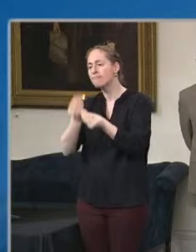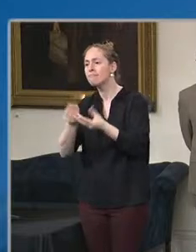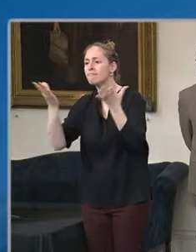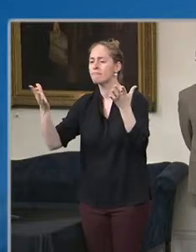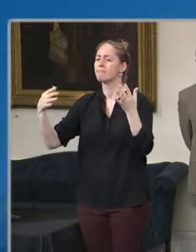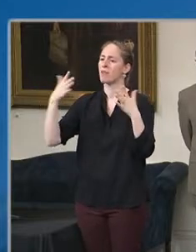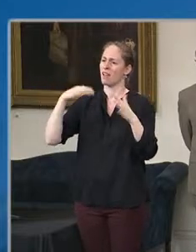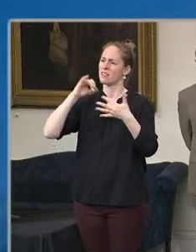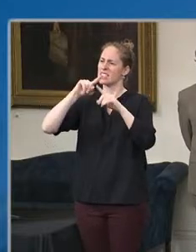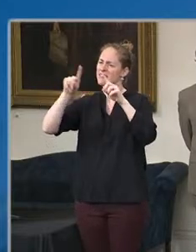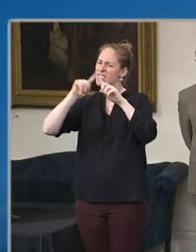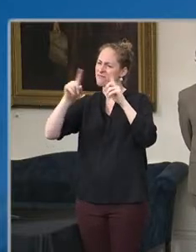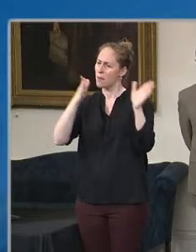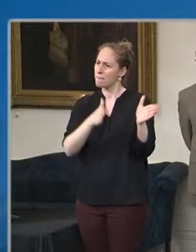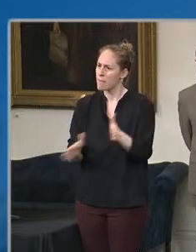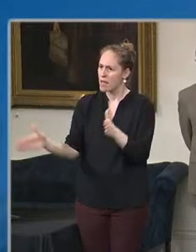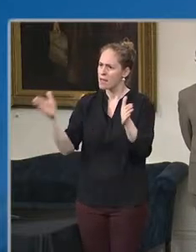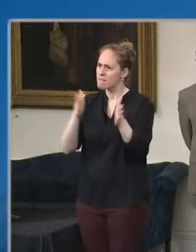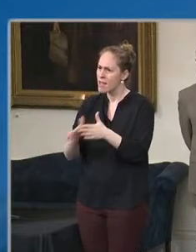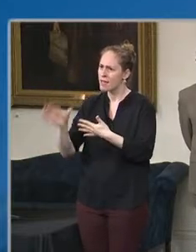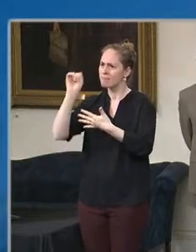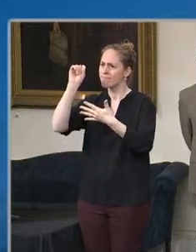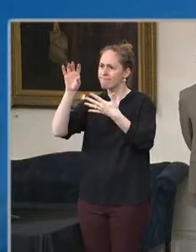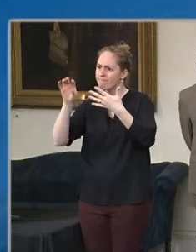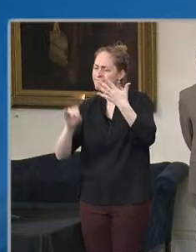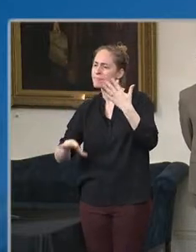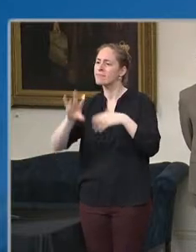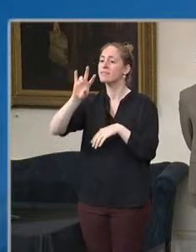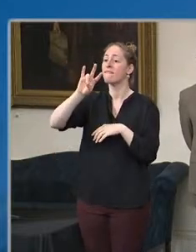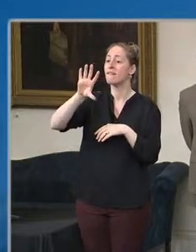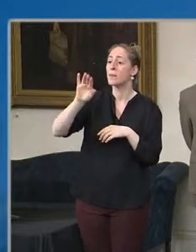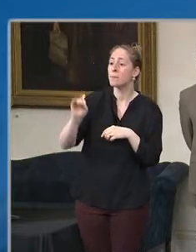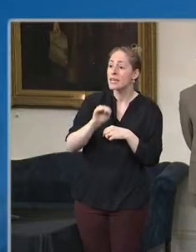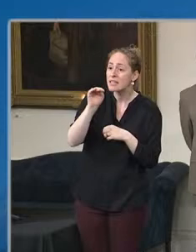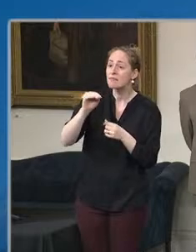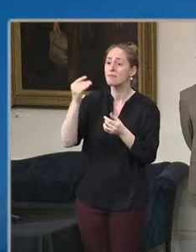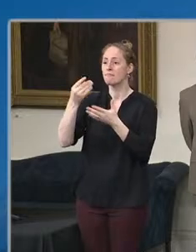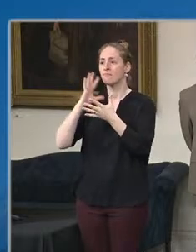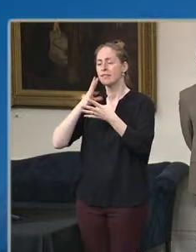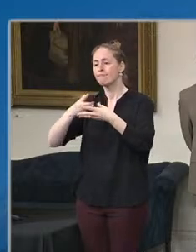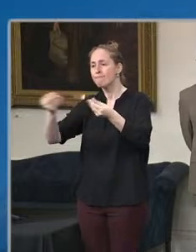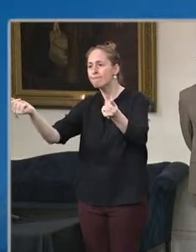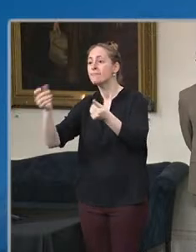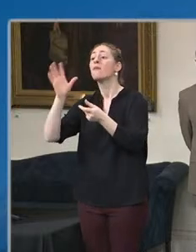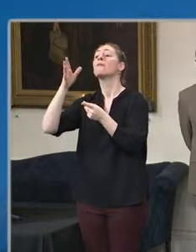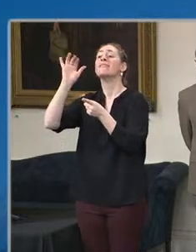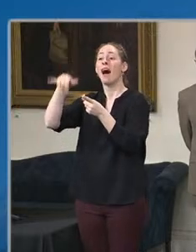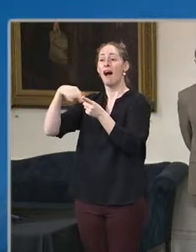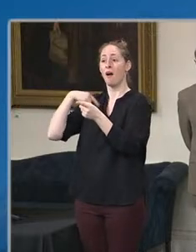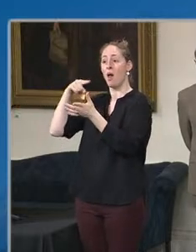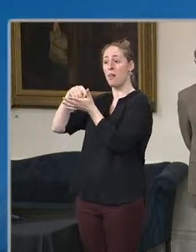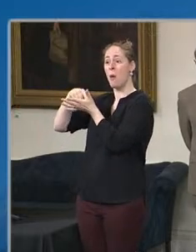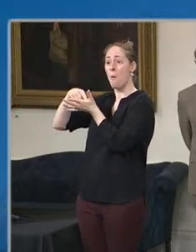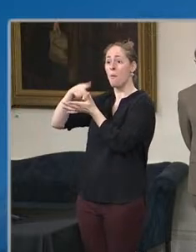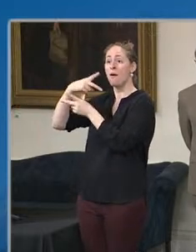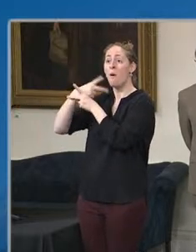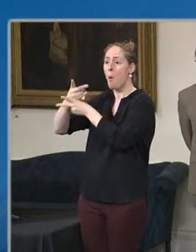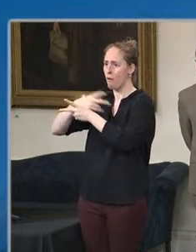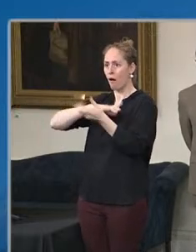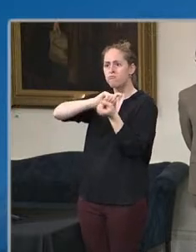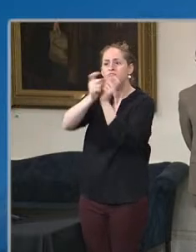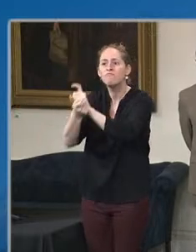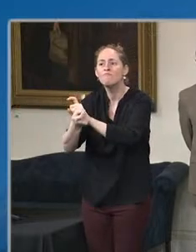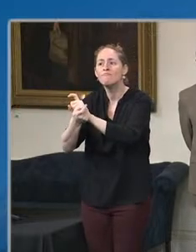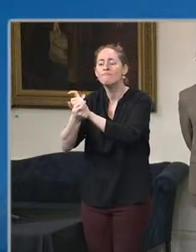converting those $75 million in loans and grants and preventing steep increases in unemployment taxes next year. These